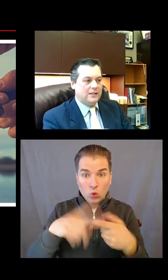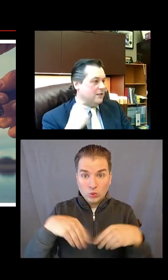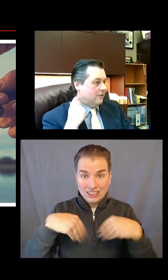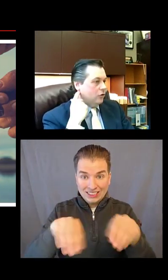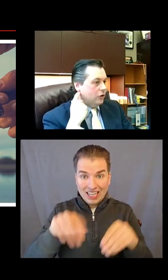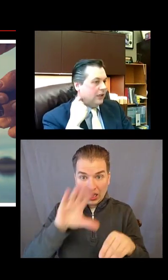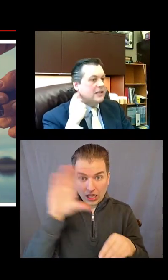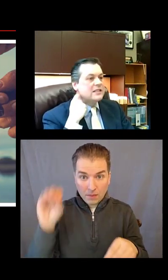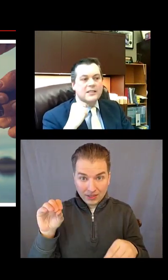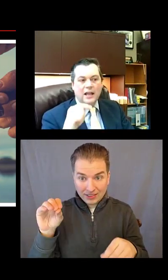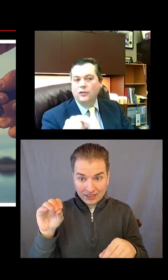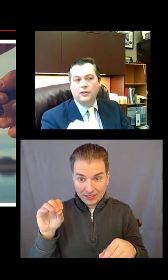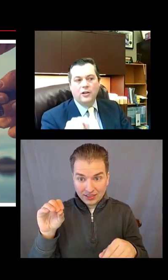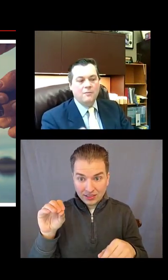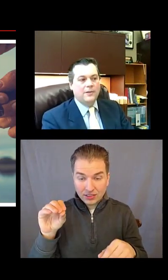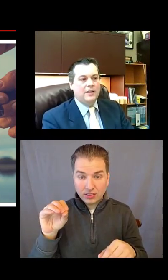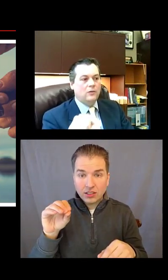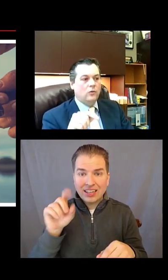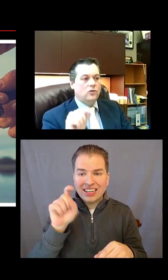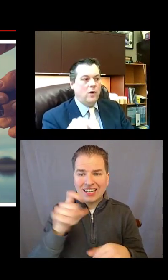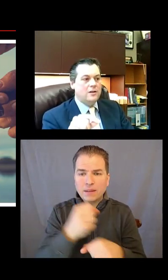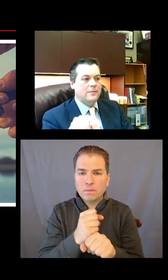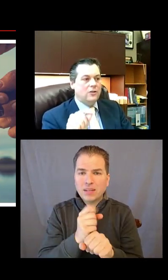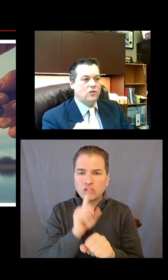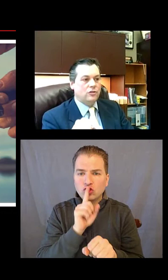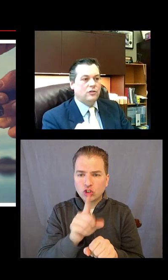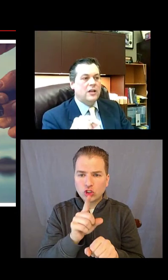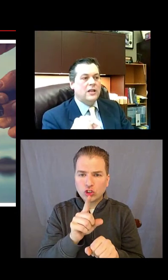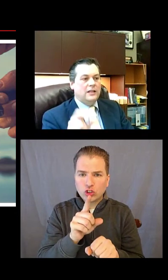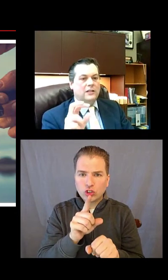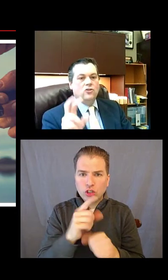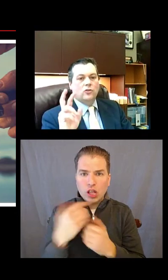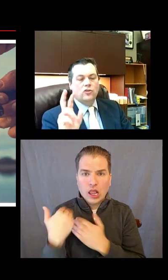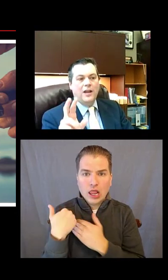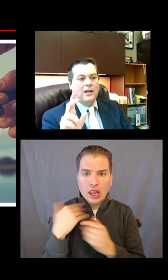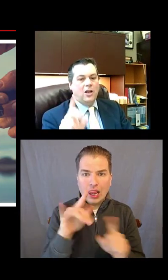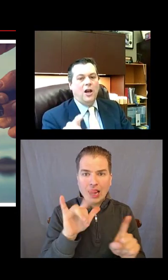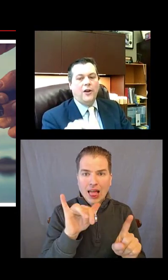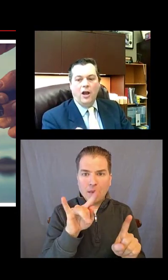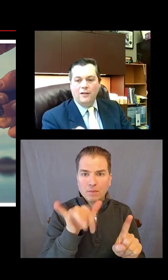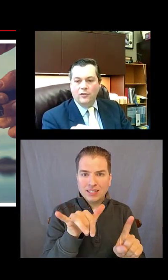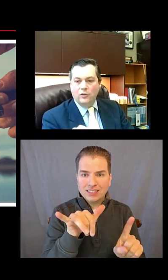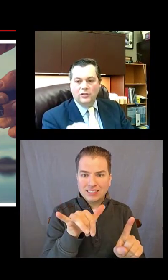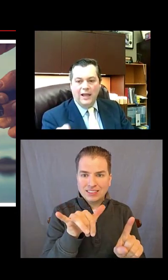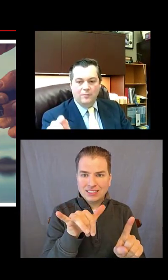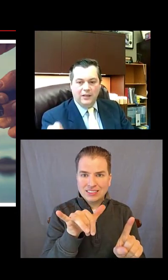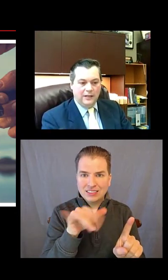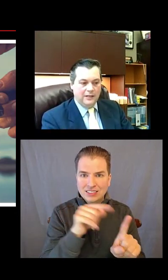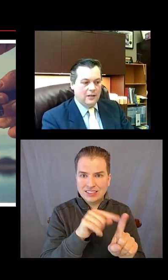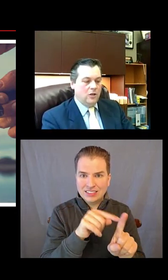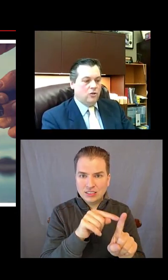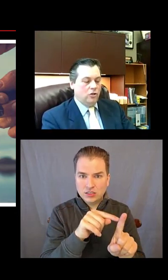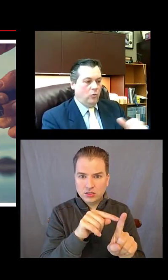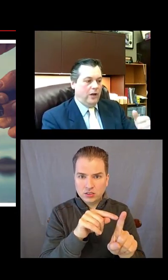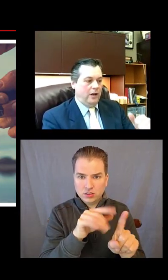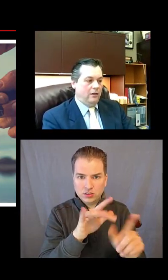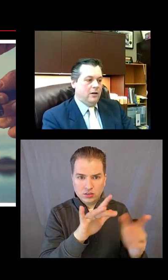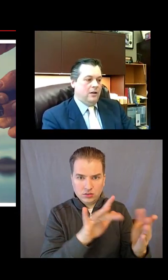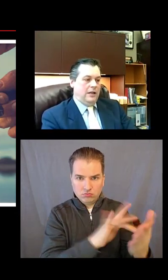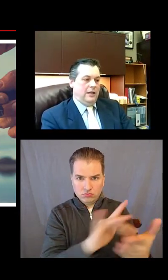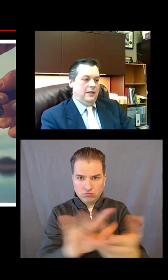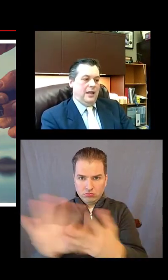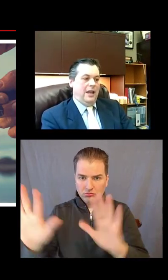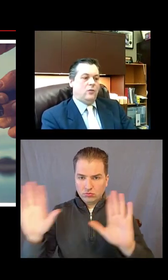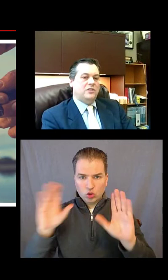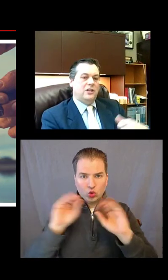acquisition process. If you're looking to sell your company, what you want to make sure is that you're trying to cut off those liabilities. So